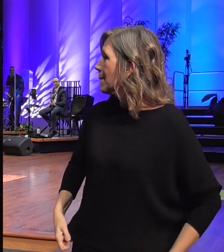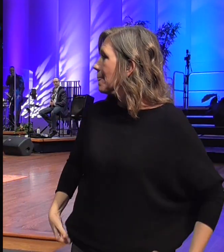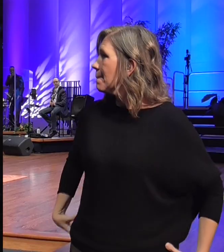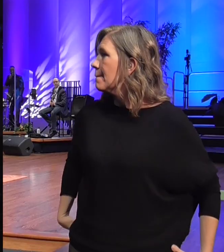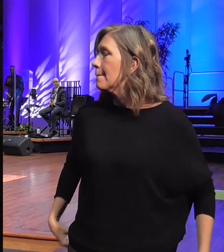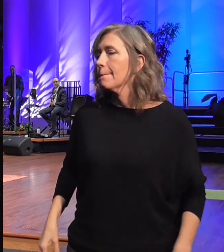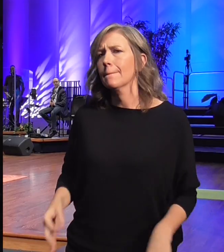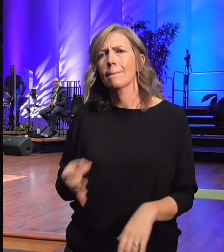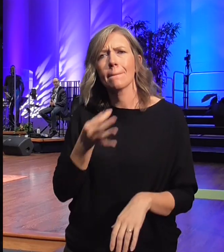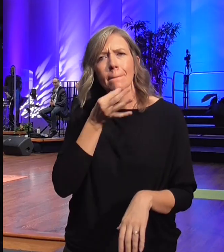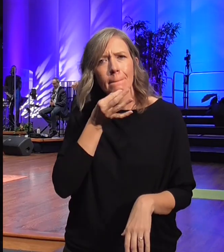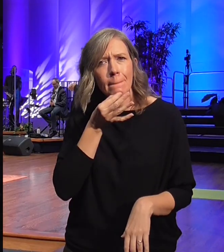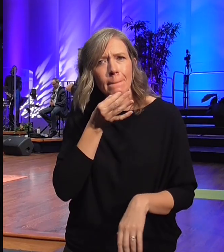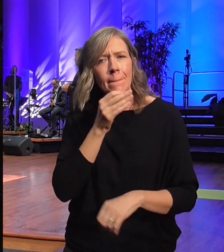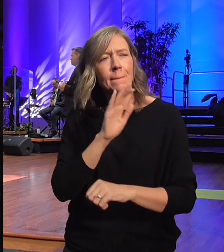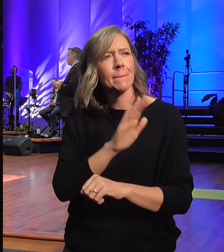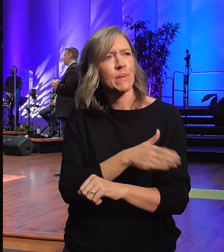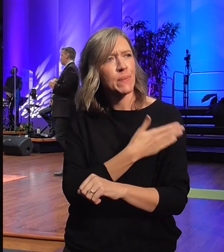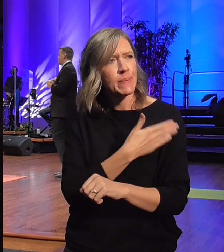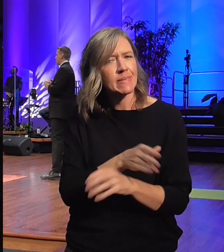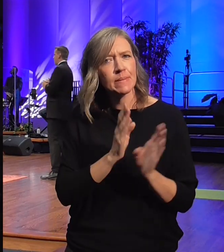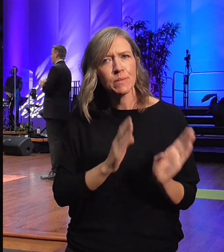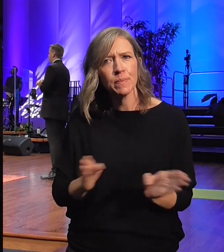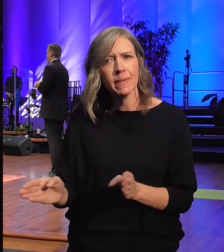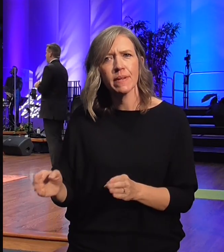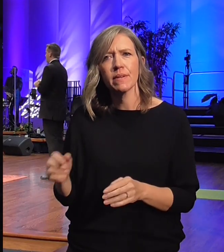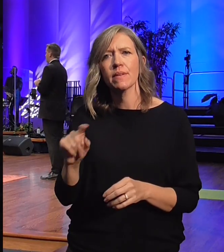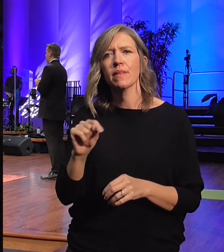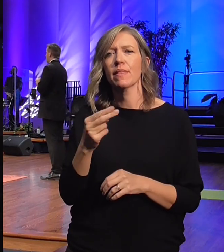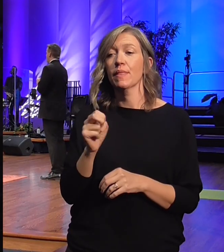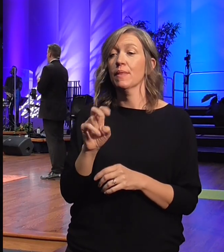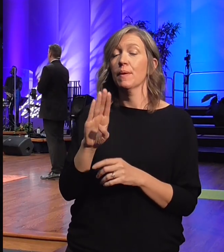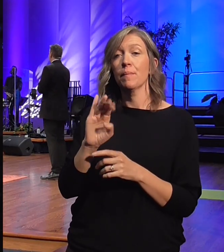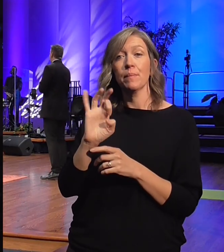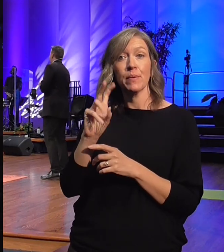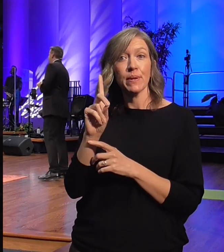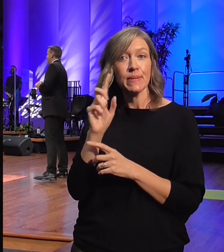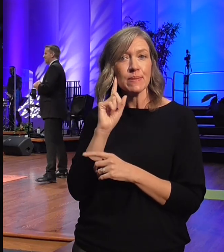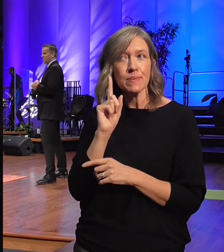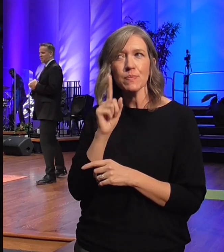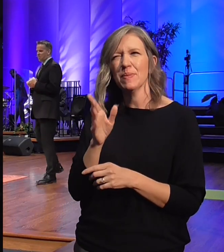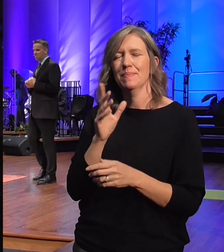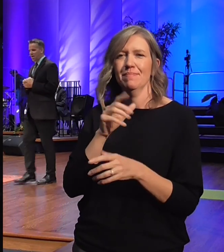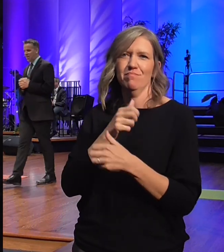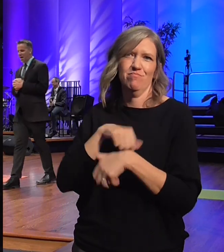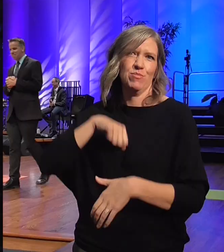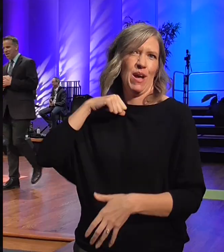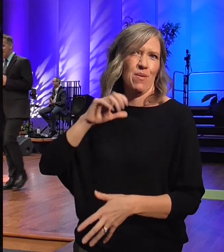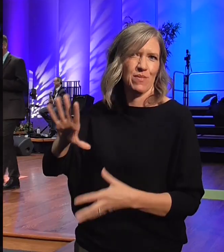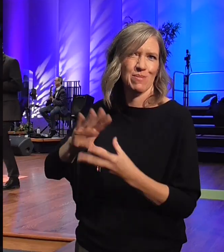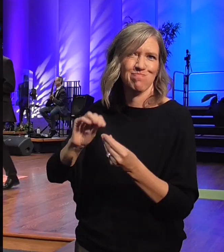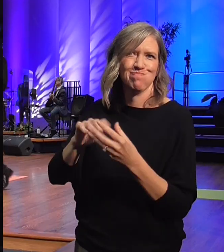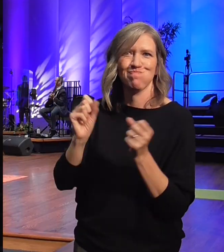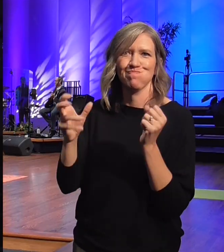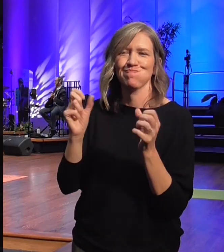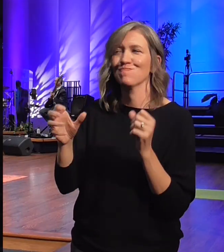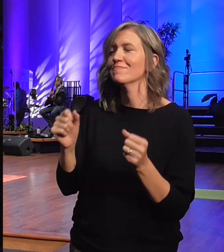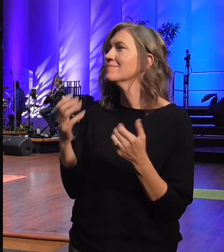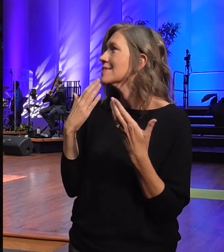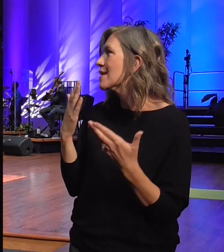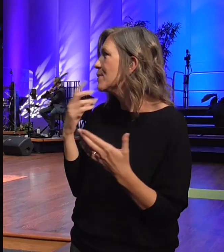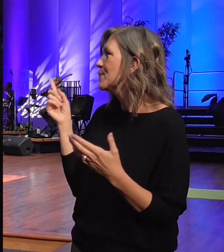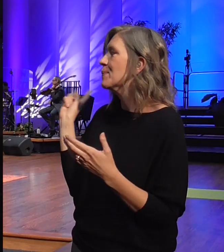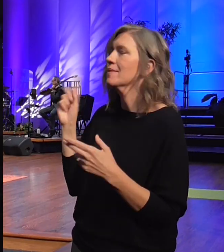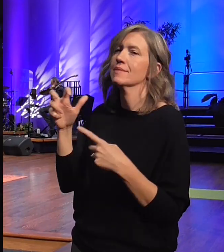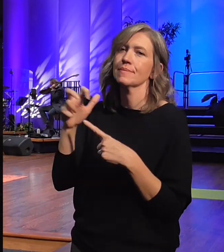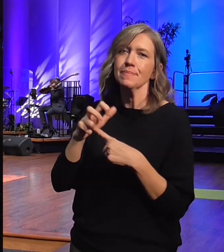Such exquisite music prepared for us today. The birds would be proud. We love it. Thank you so much to this incredible Mile High band.